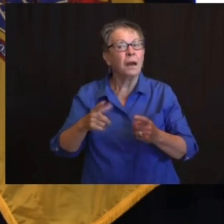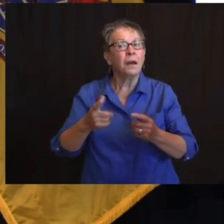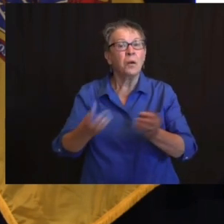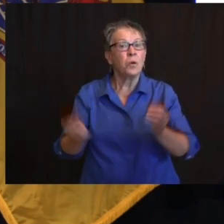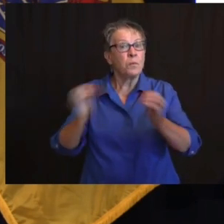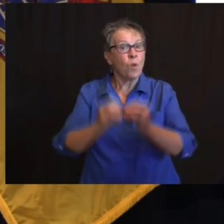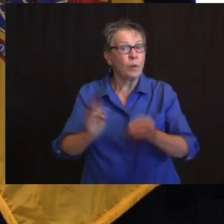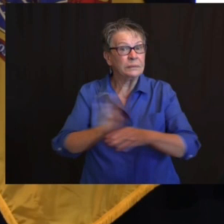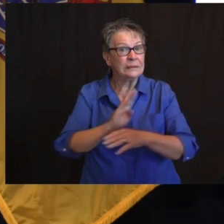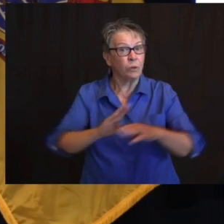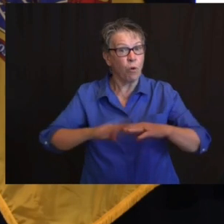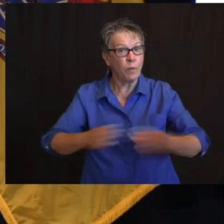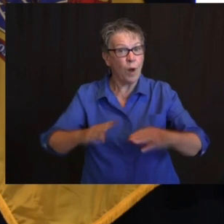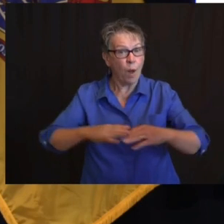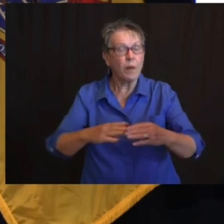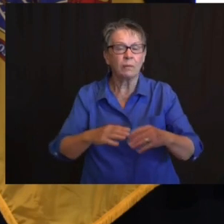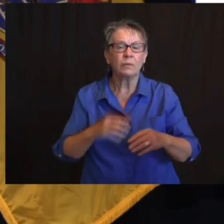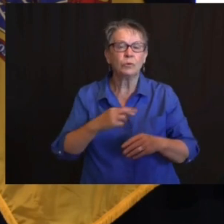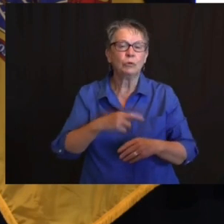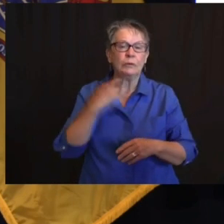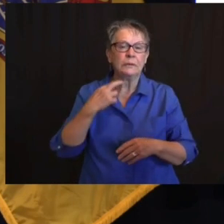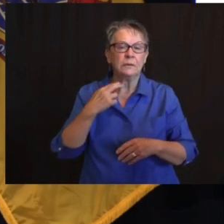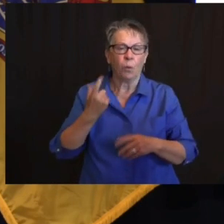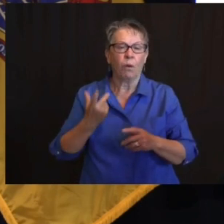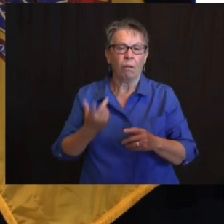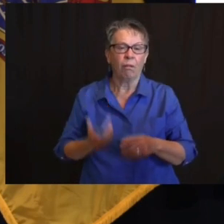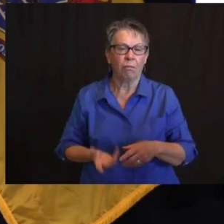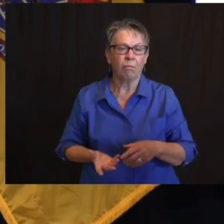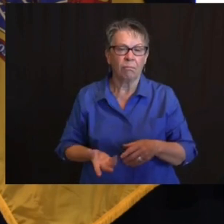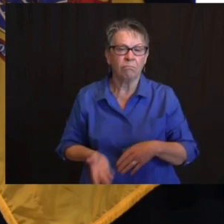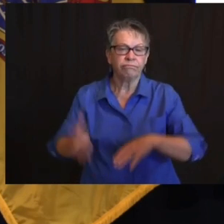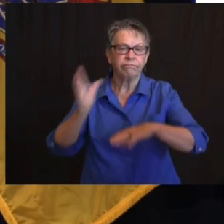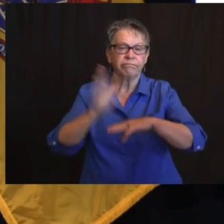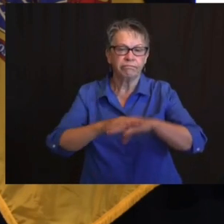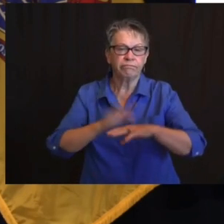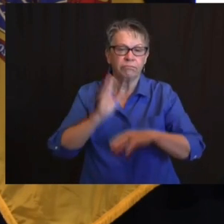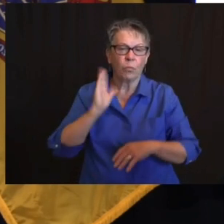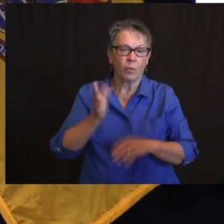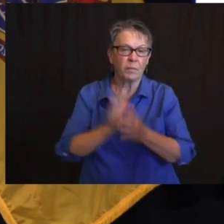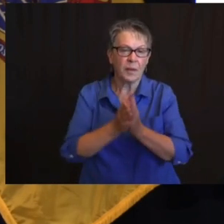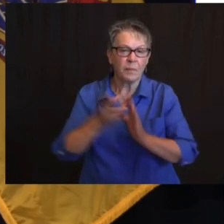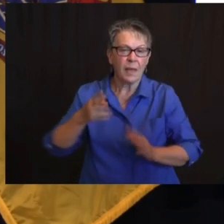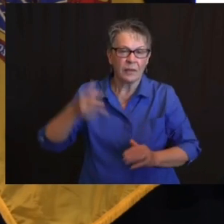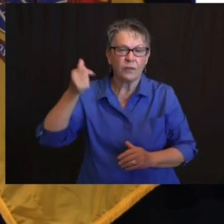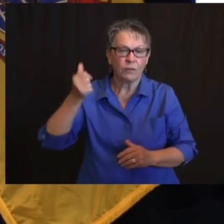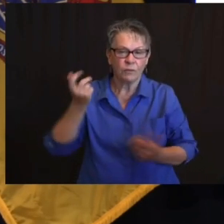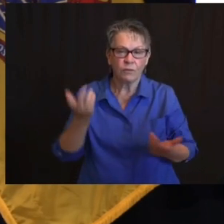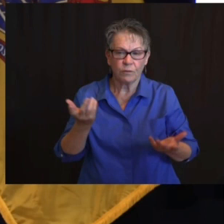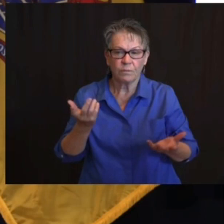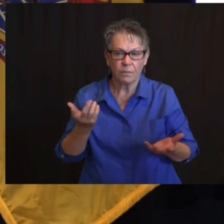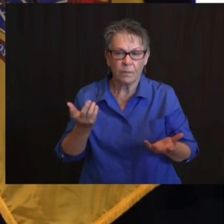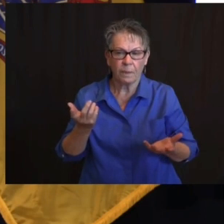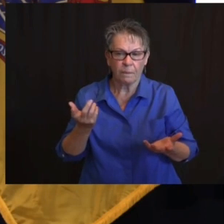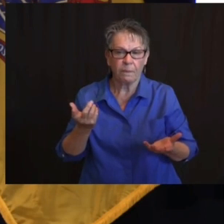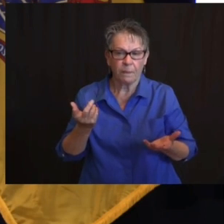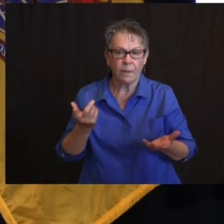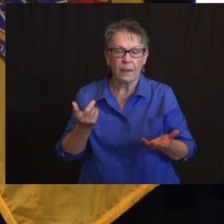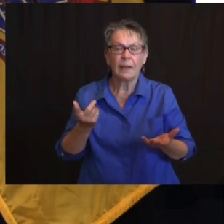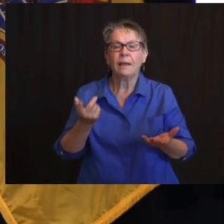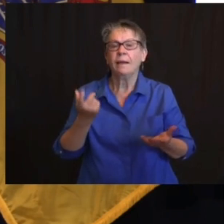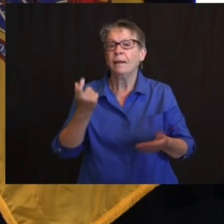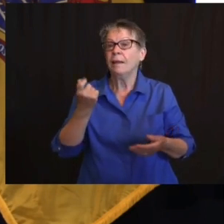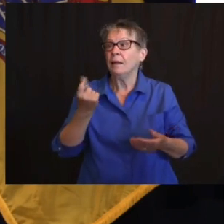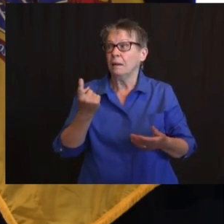on the indoor stuff more than the outdoor stuff. And so just ask everybody, please don't take your foot off the gas,